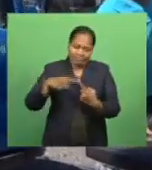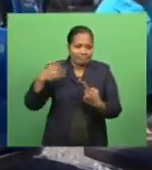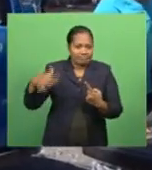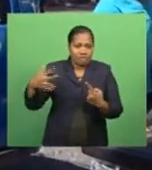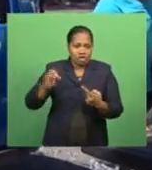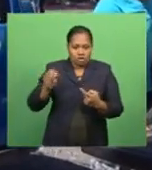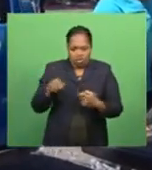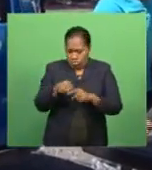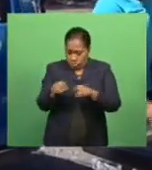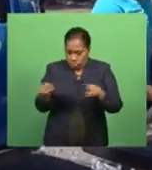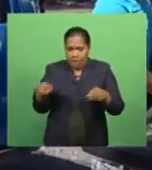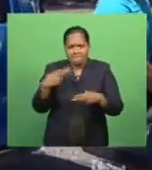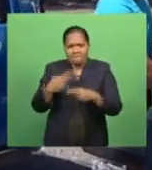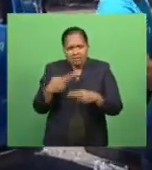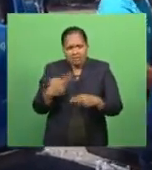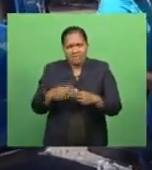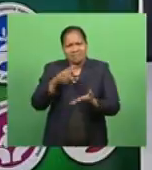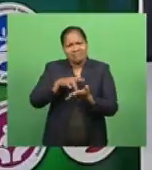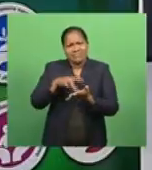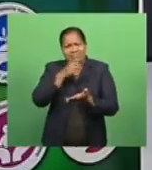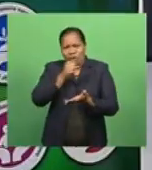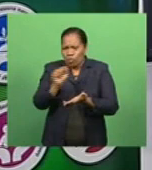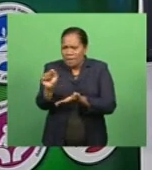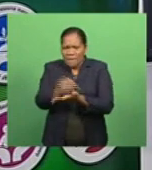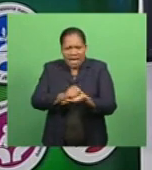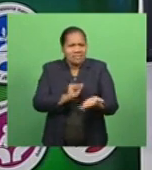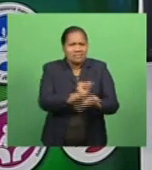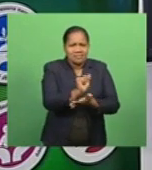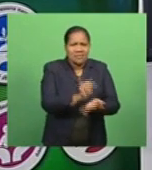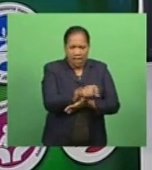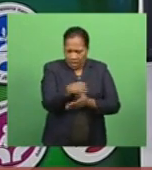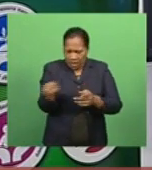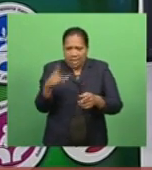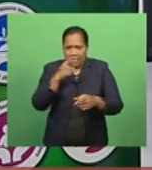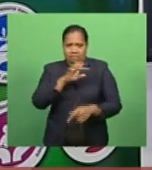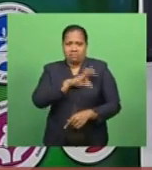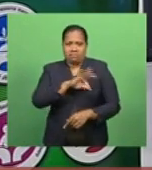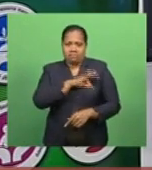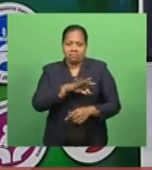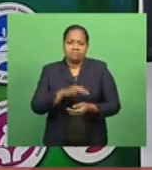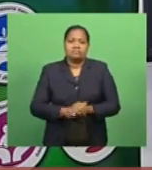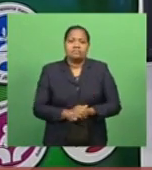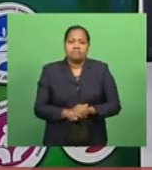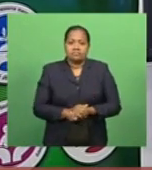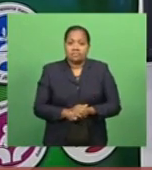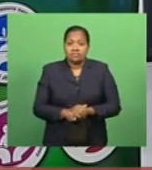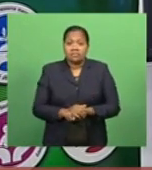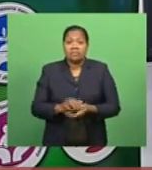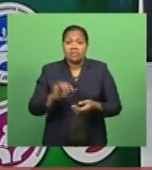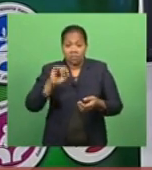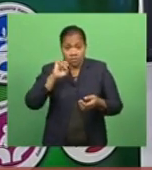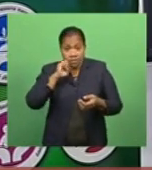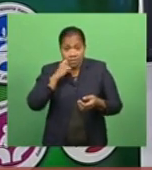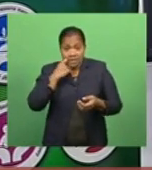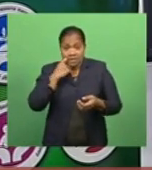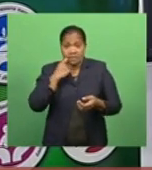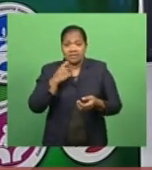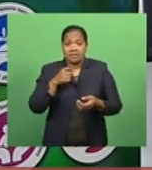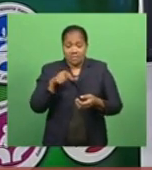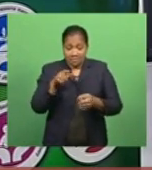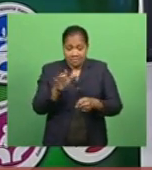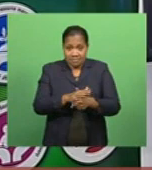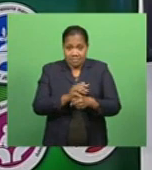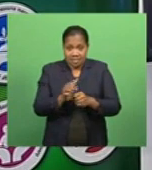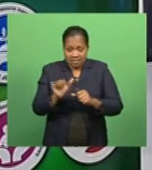vendors can gain higher profit margins. During these times, consumers will have to make adjustment with regard to what kind of commodities they